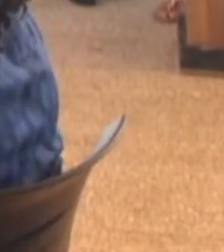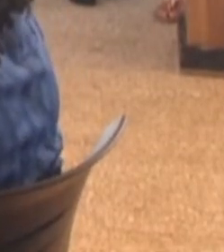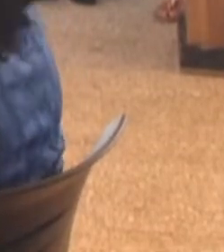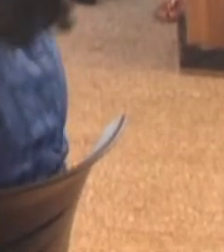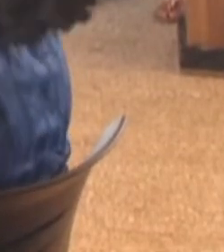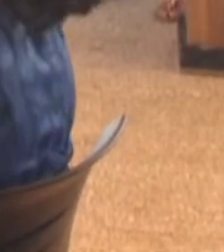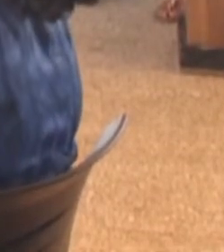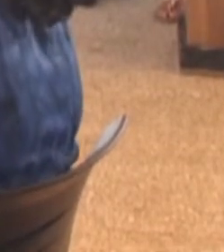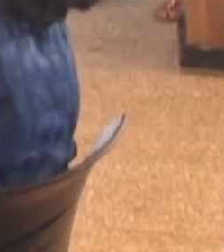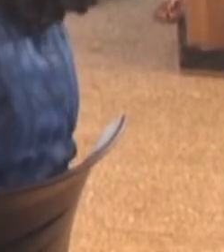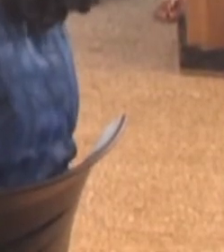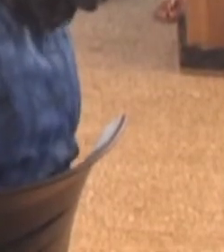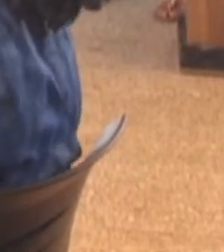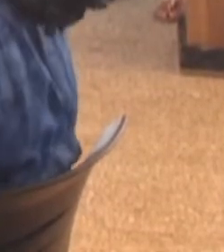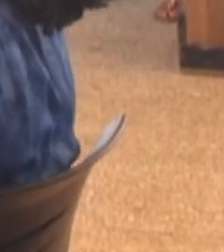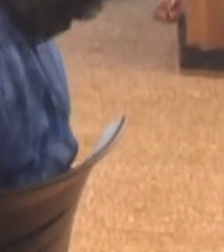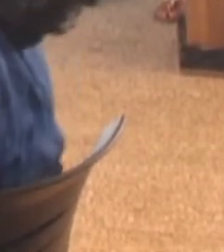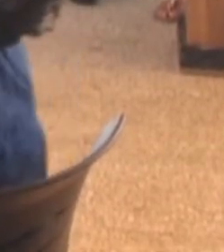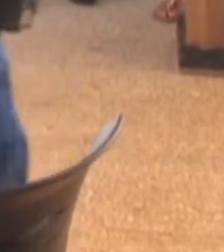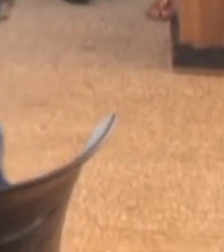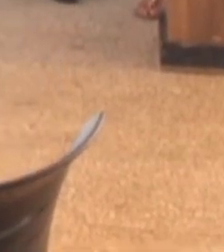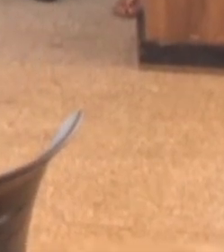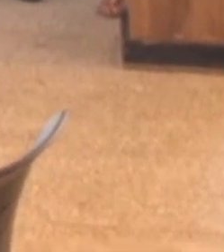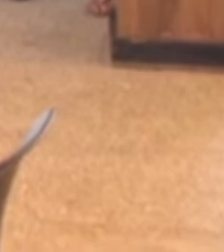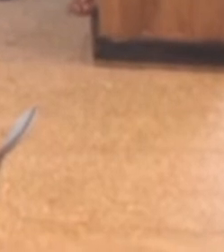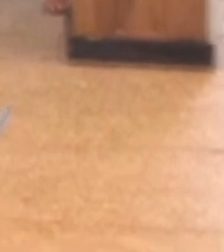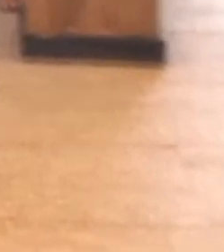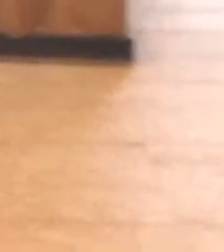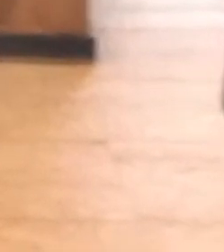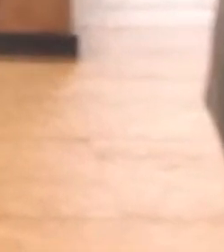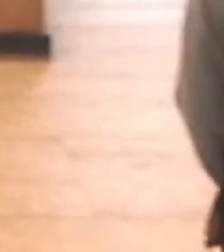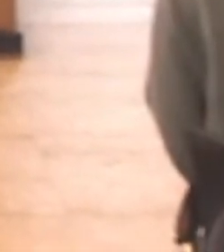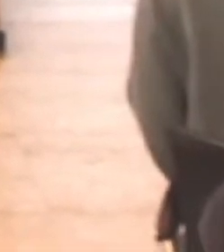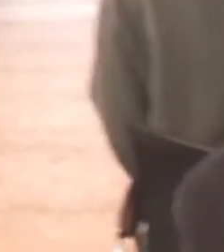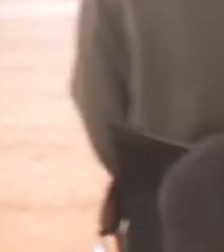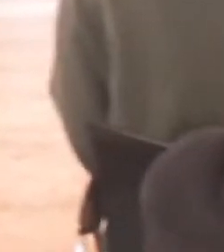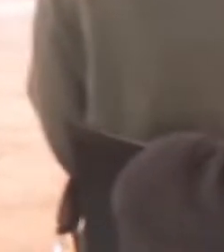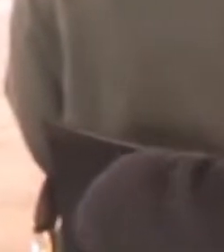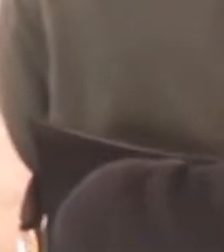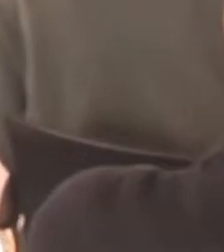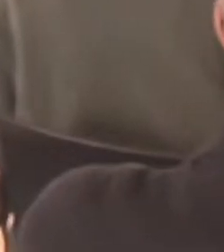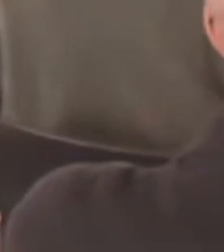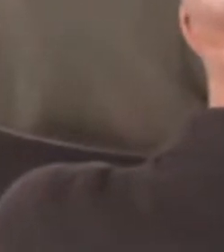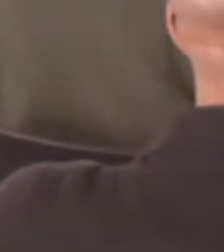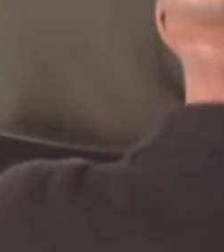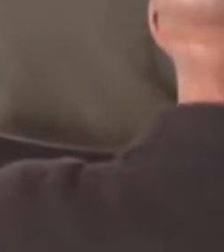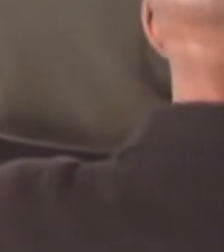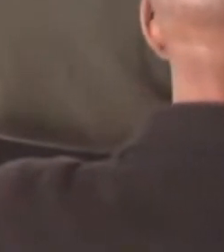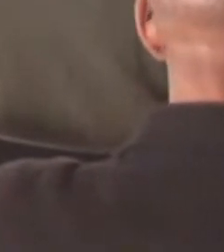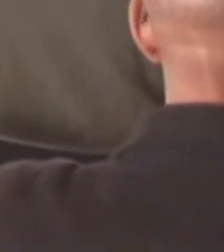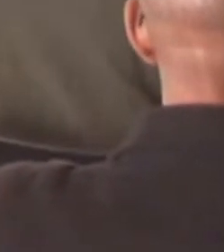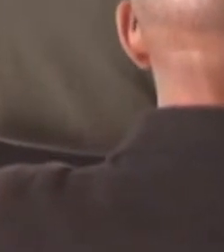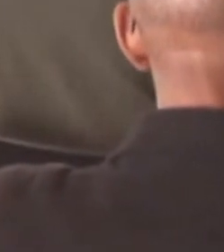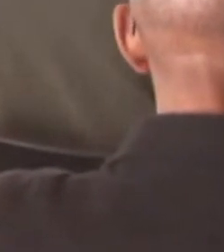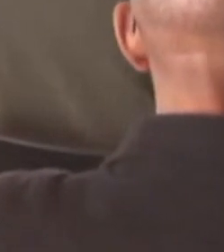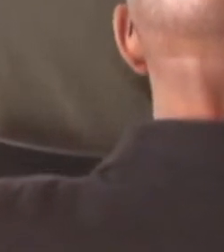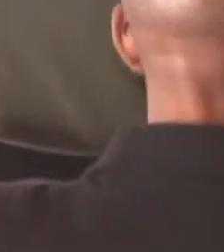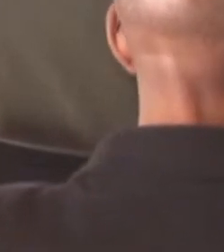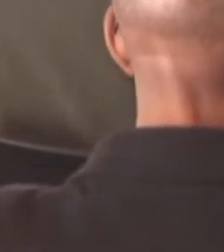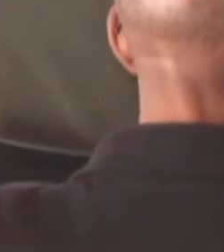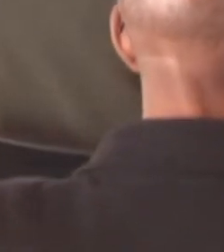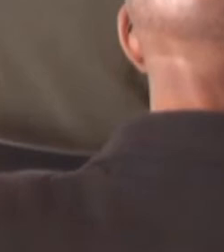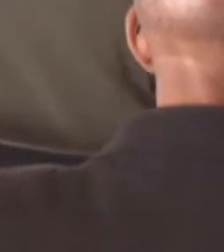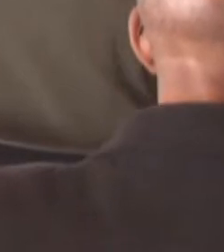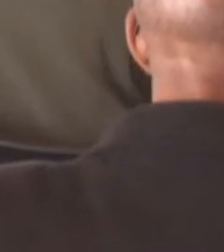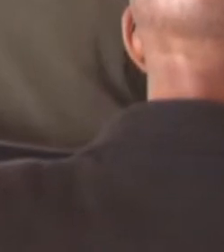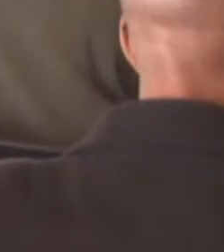much. Okay. I shall start with the success. Okay.